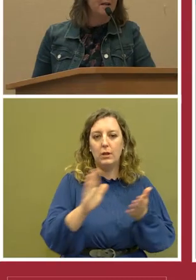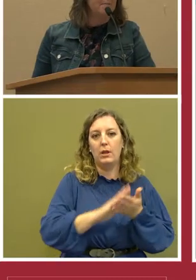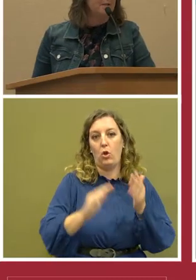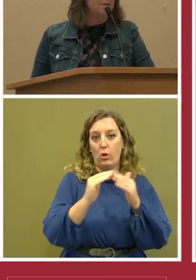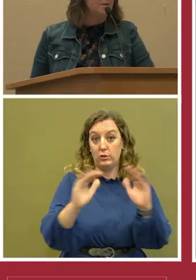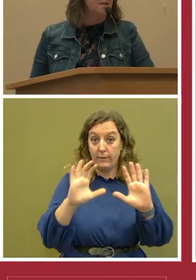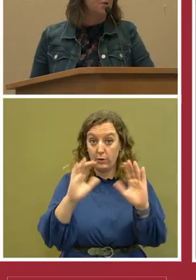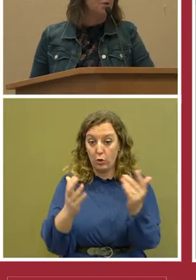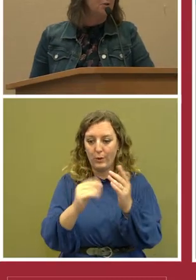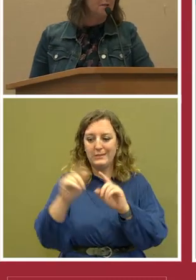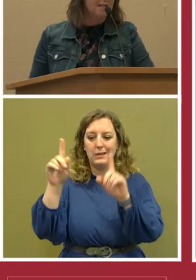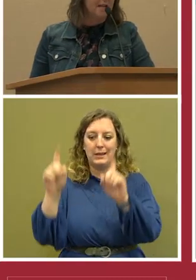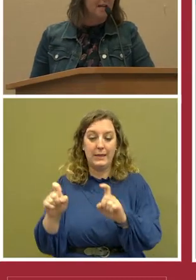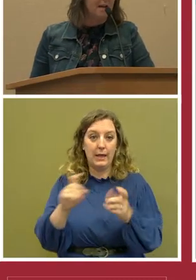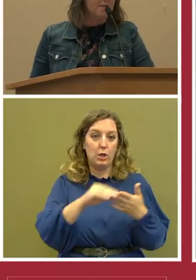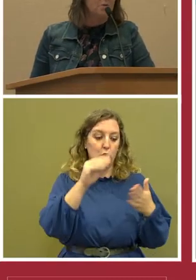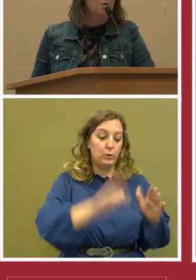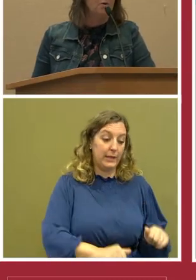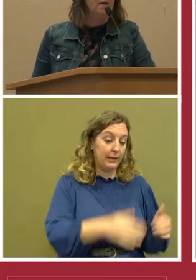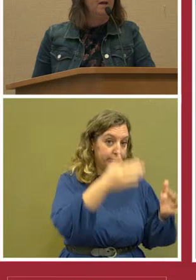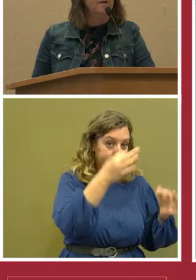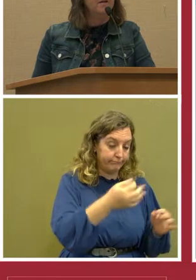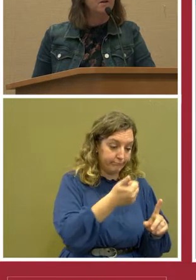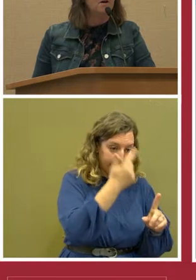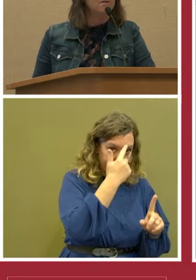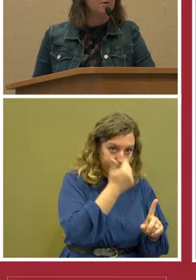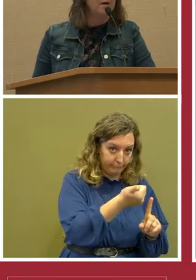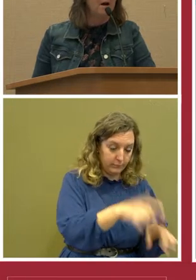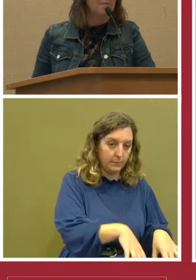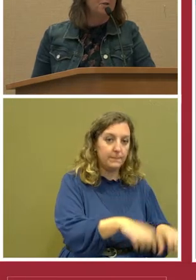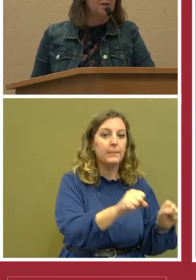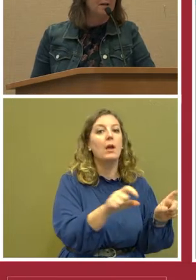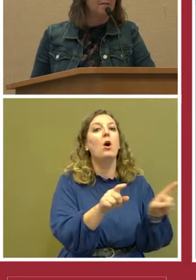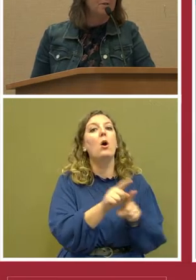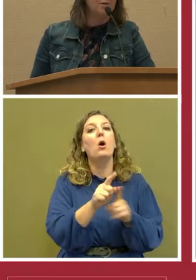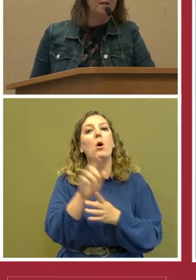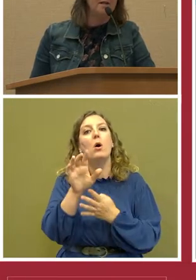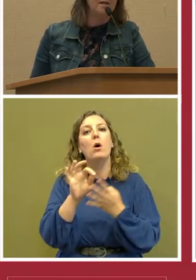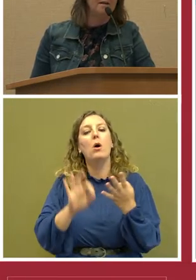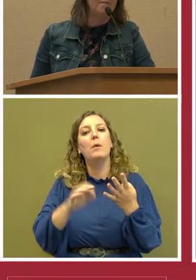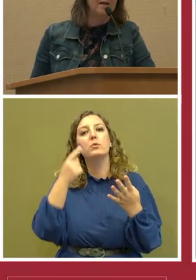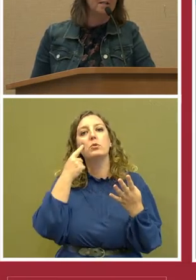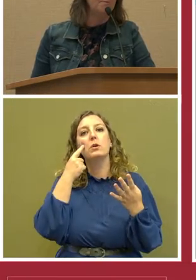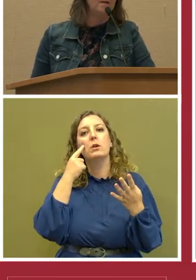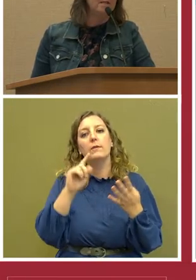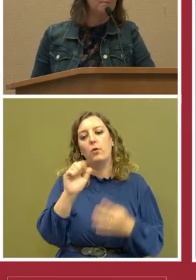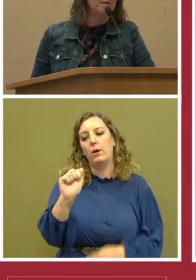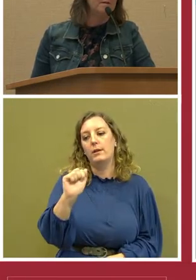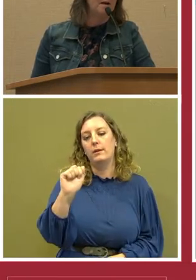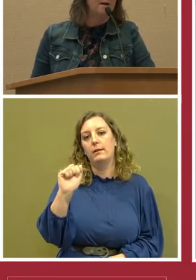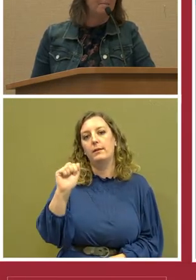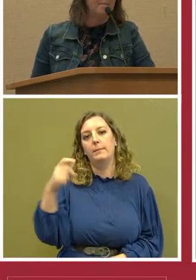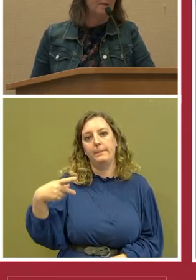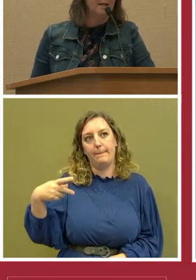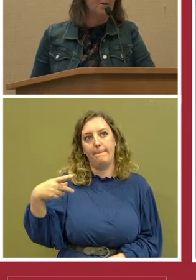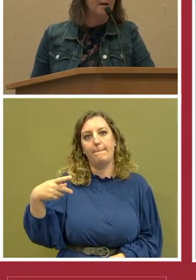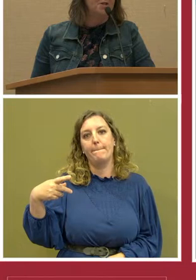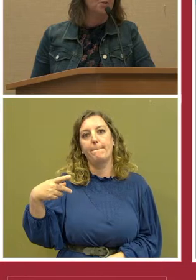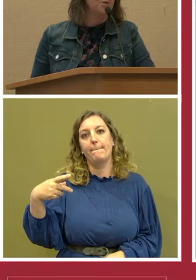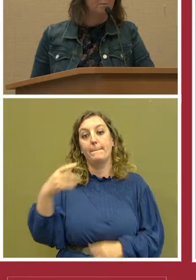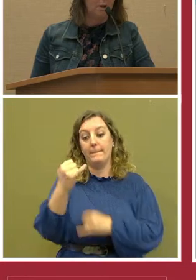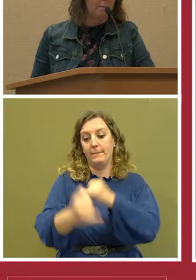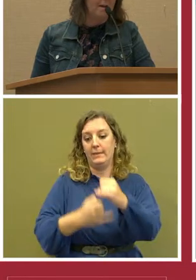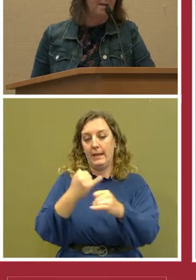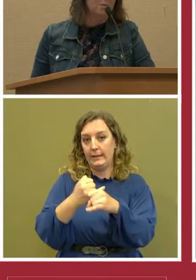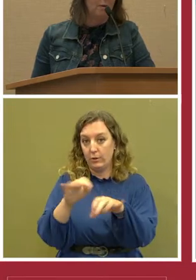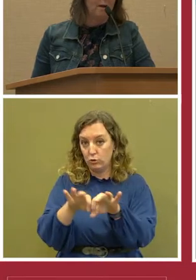and exams that students can choose to take in high school. There is also an option of doing an advanced placement